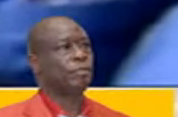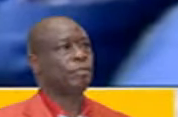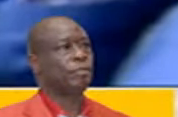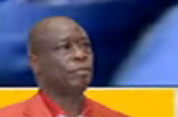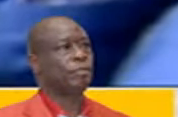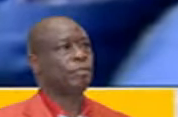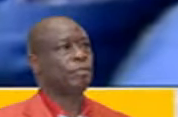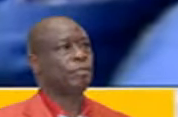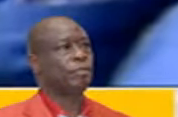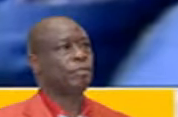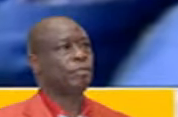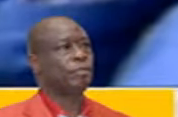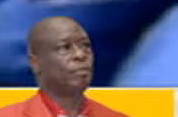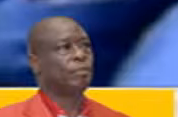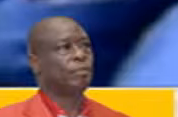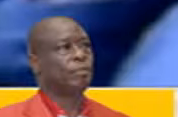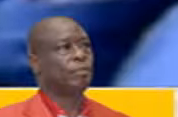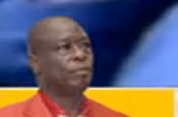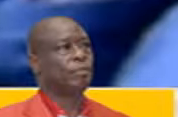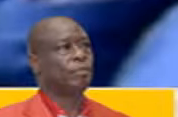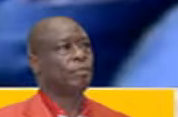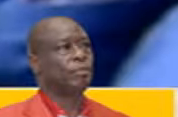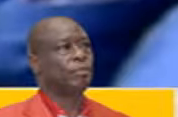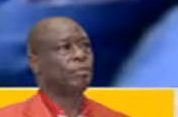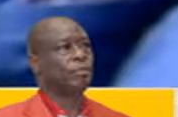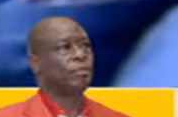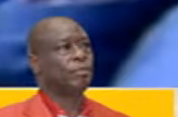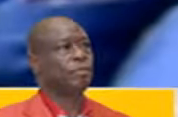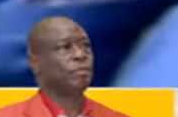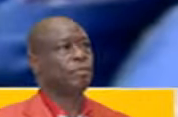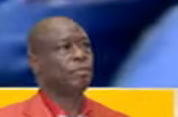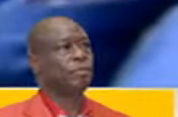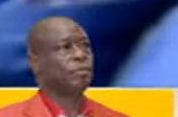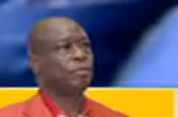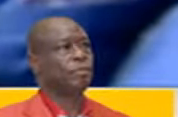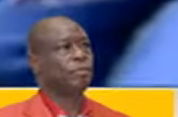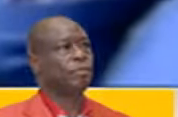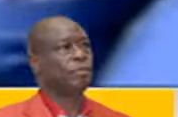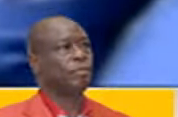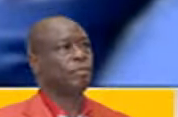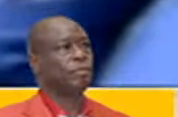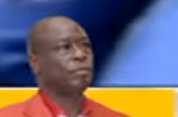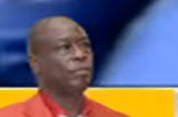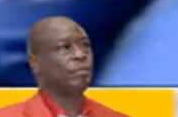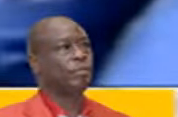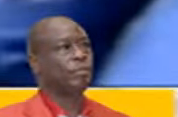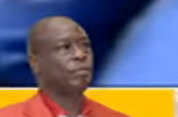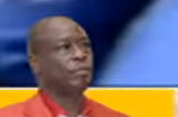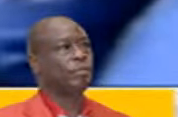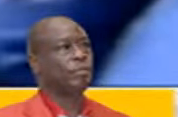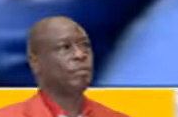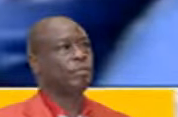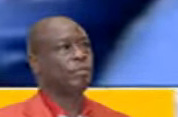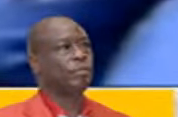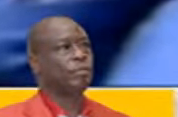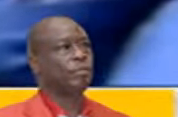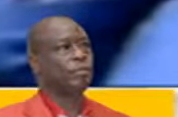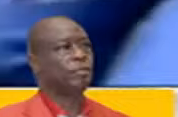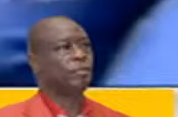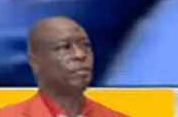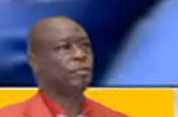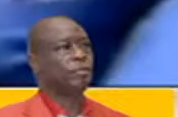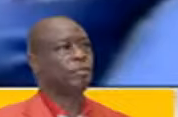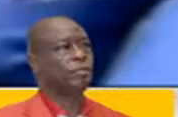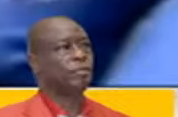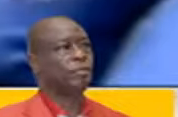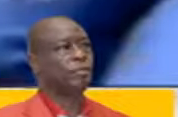the functions of office as prescribed in the third schedule. So it is a constitutional issue.